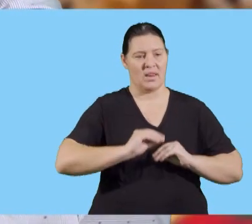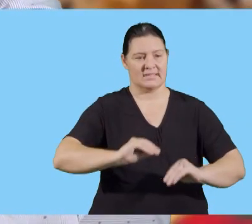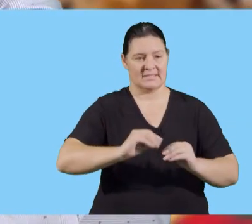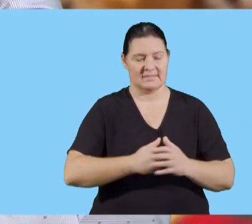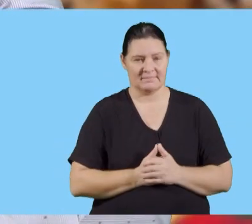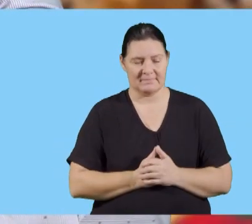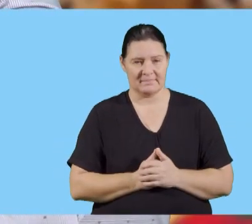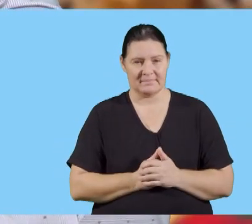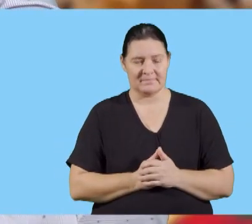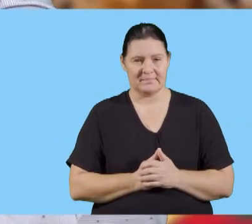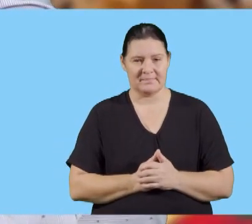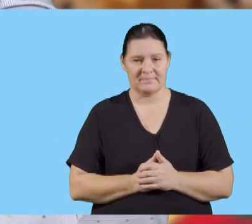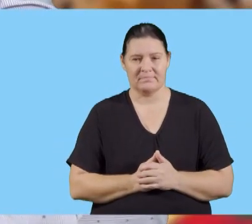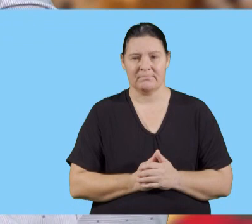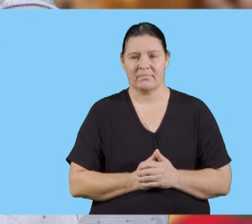this lesson.